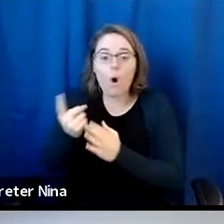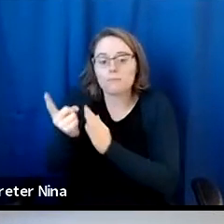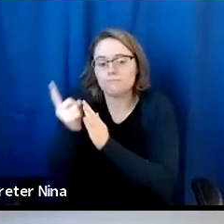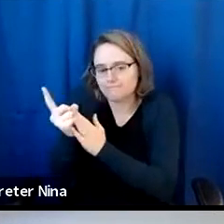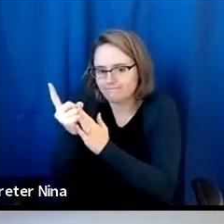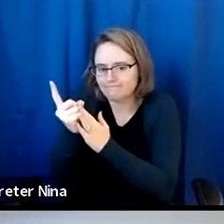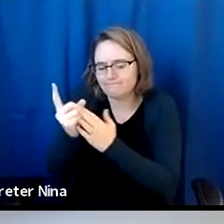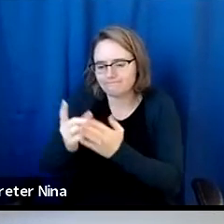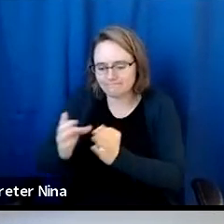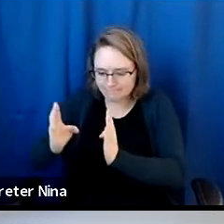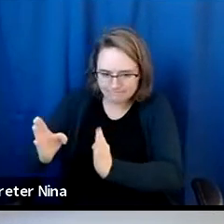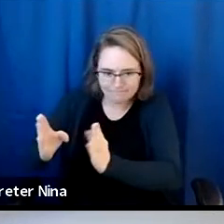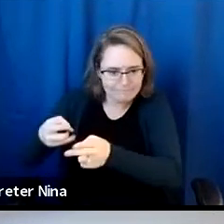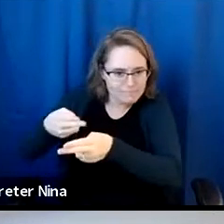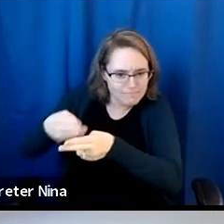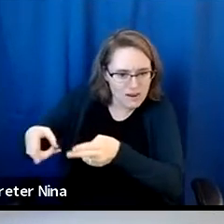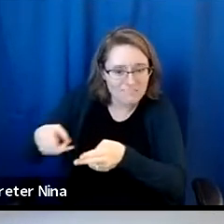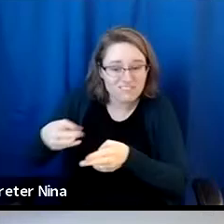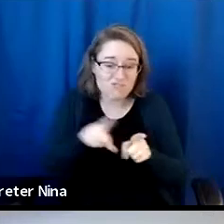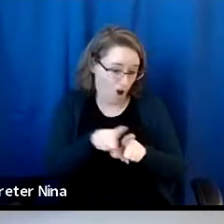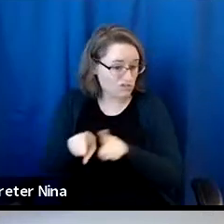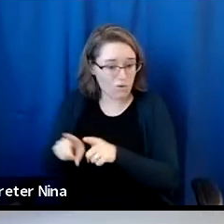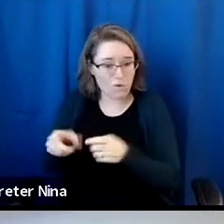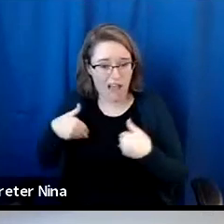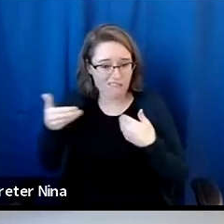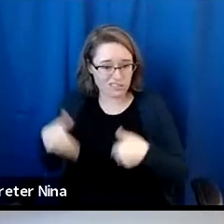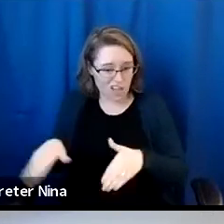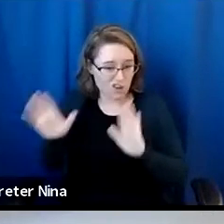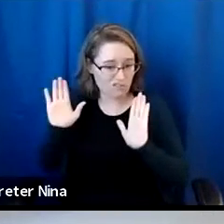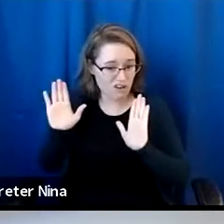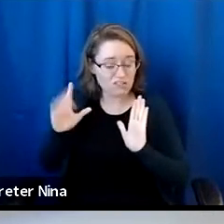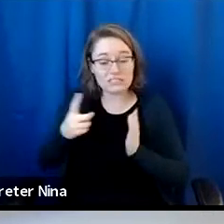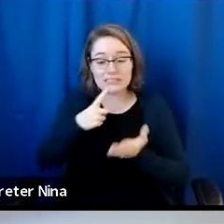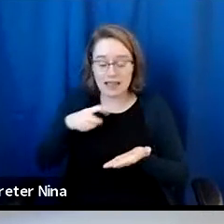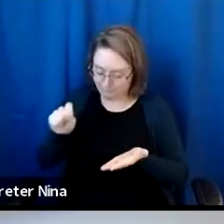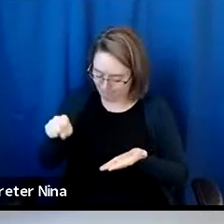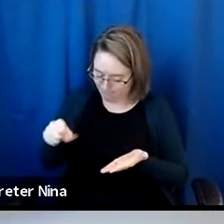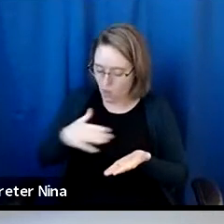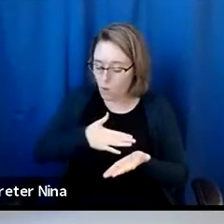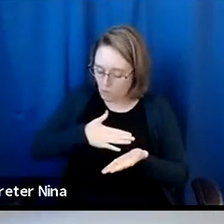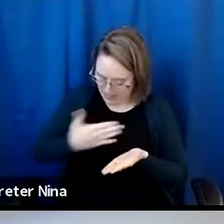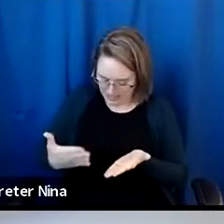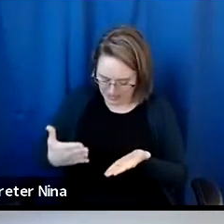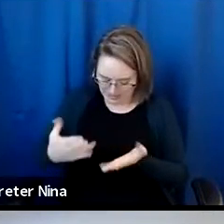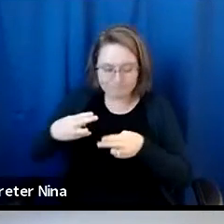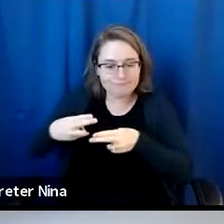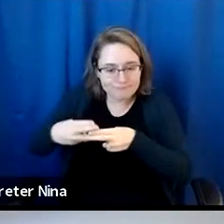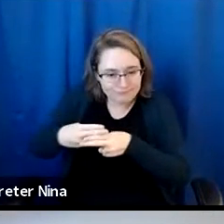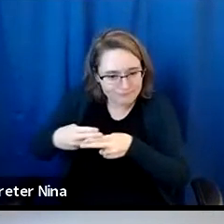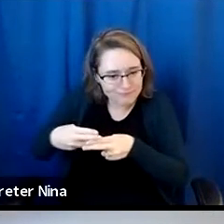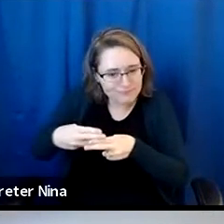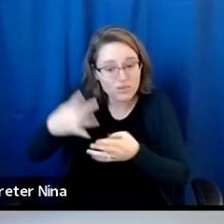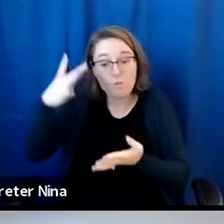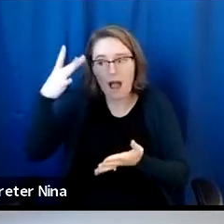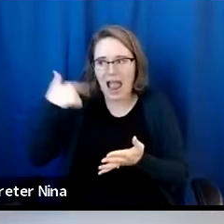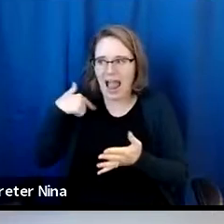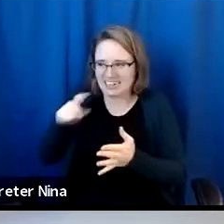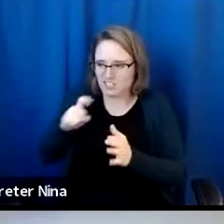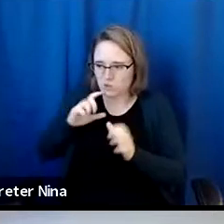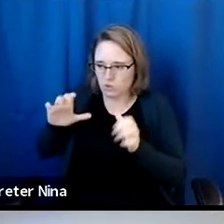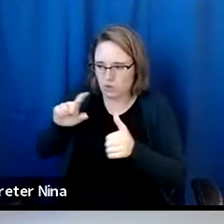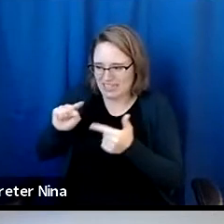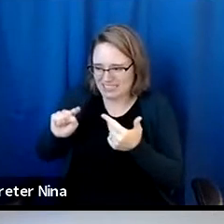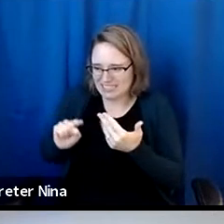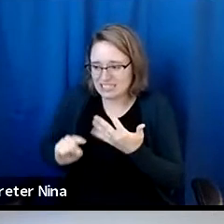Because there's those also sacrifices that we make also, that we say, okay, yep, I'm willing to do that because these are some things I need to do, and